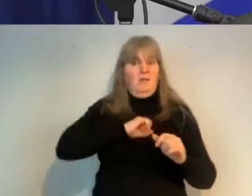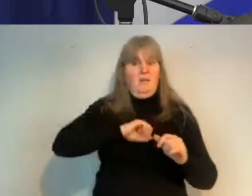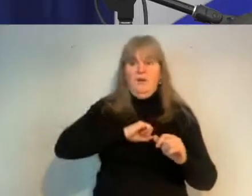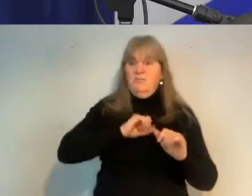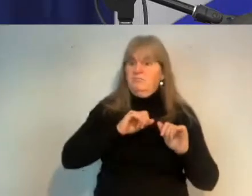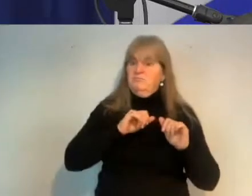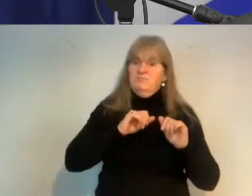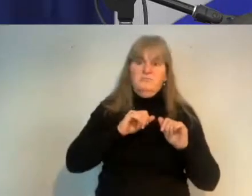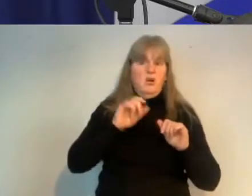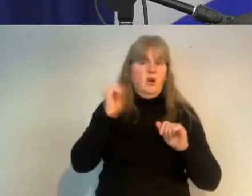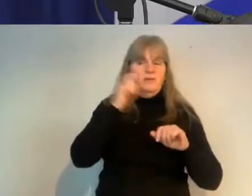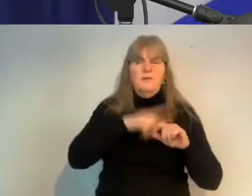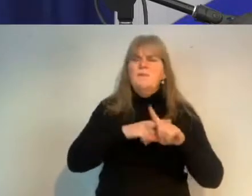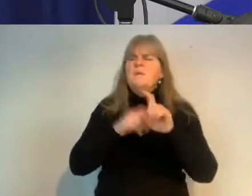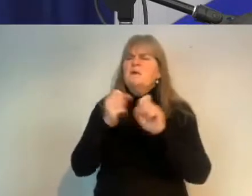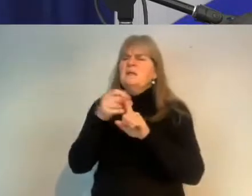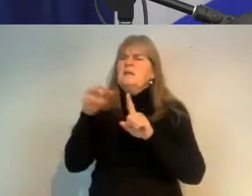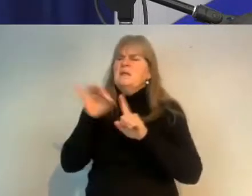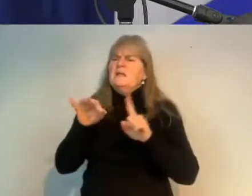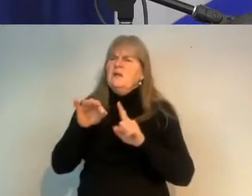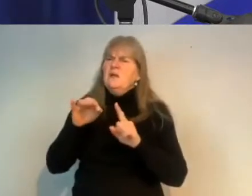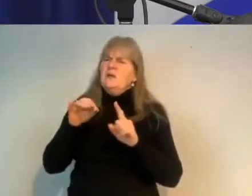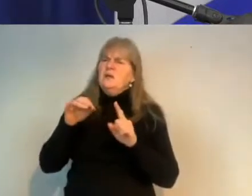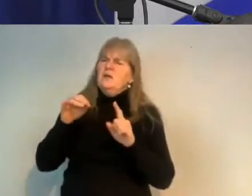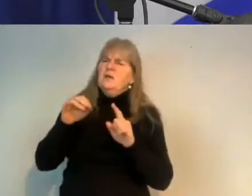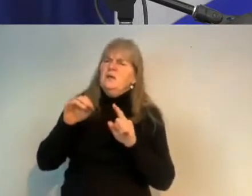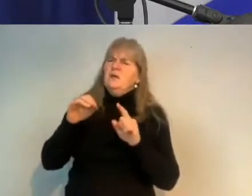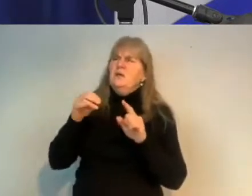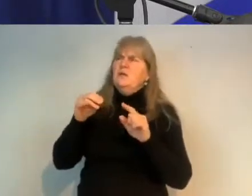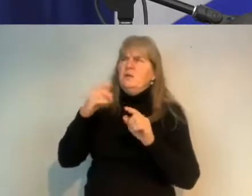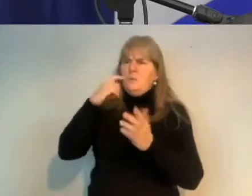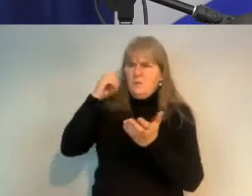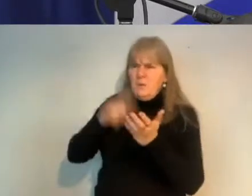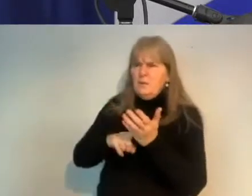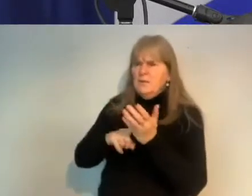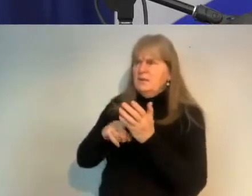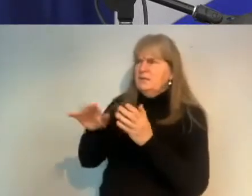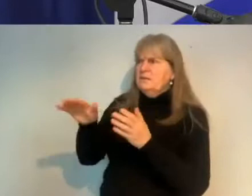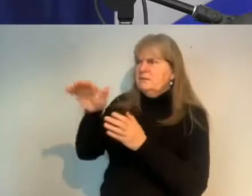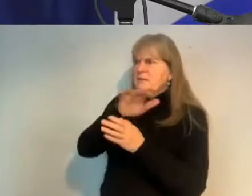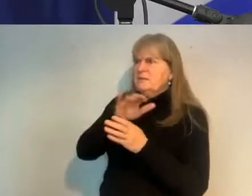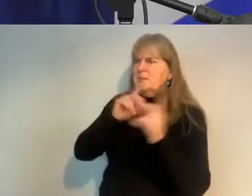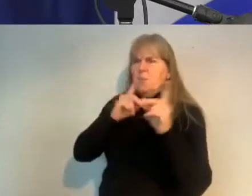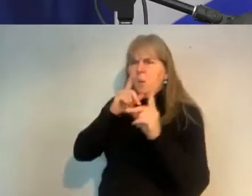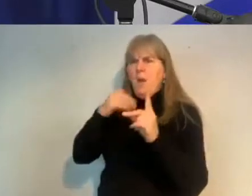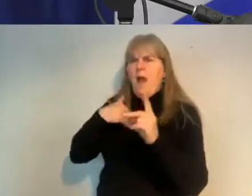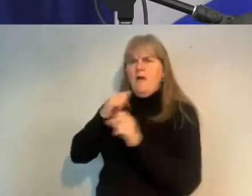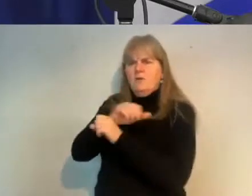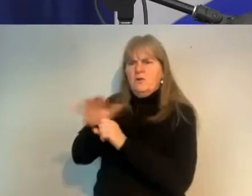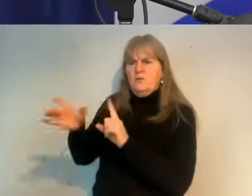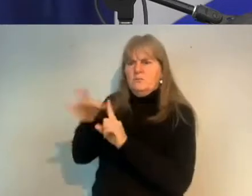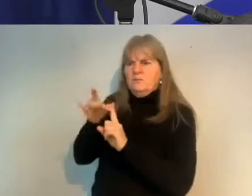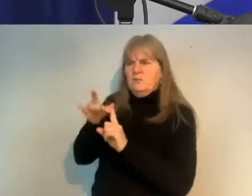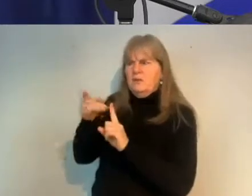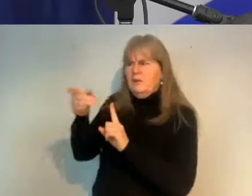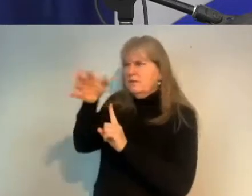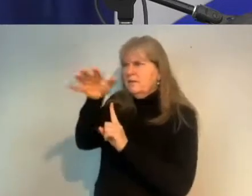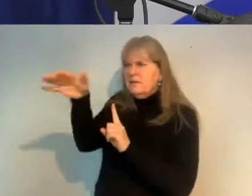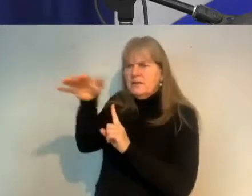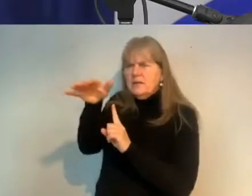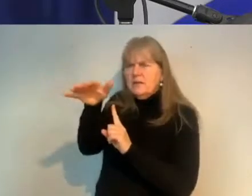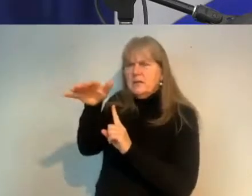tell you a bit about what we're seeing when we talk to people who get COVID and some of the challenges we